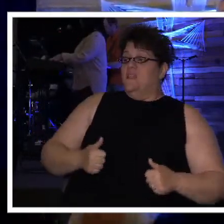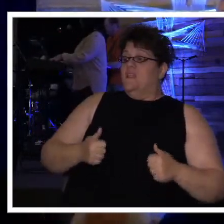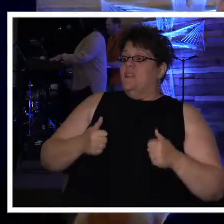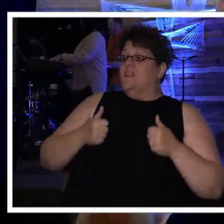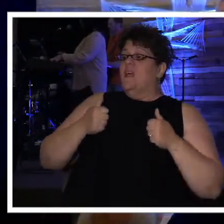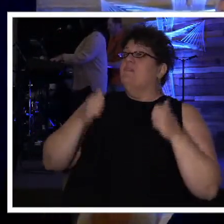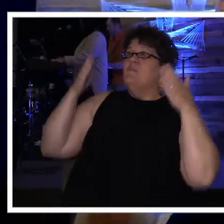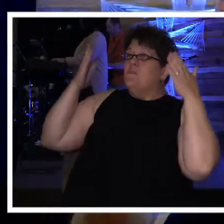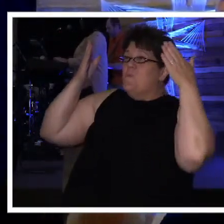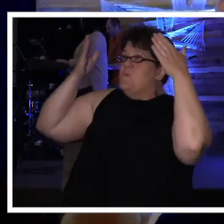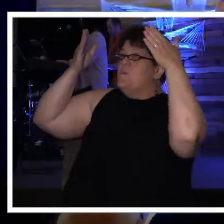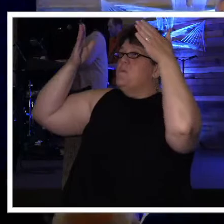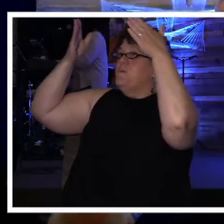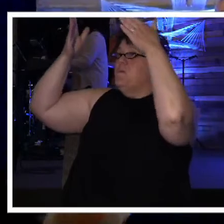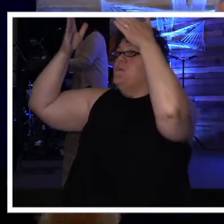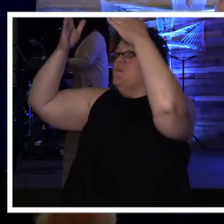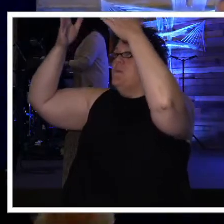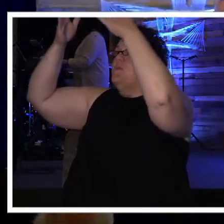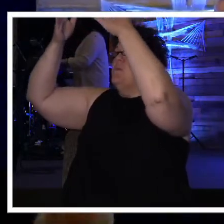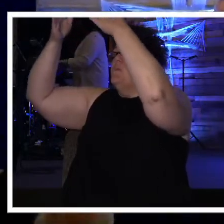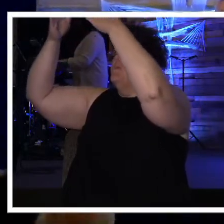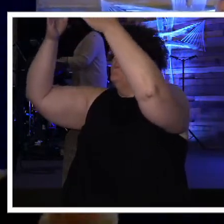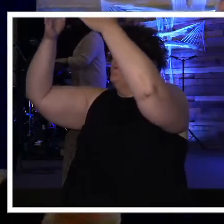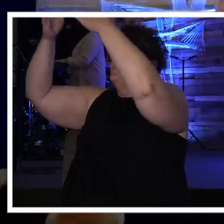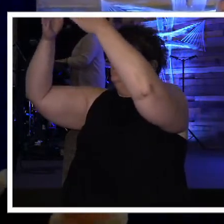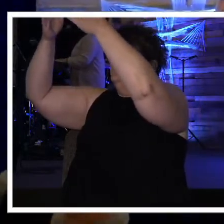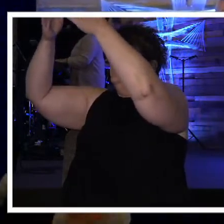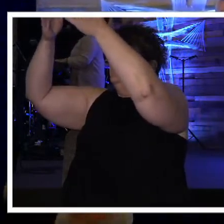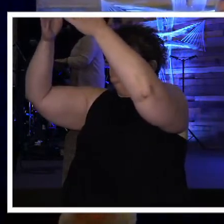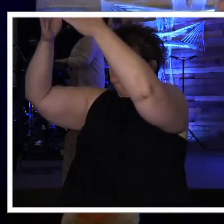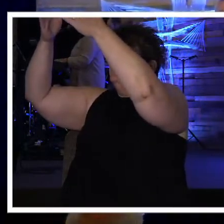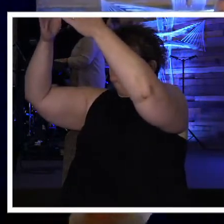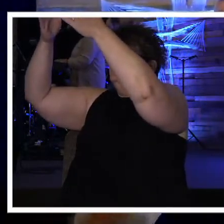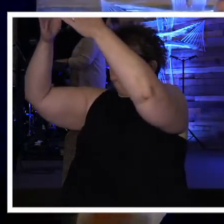as the road may seem, I'll follow you.